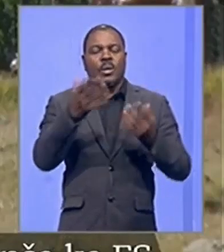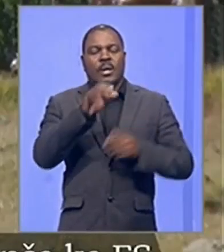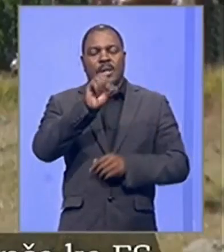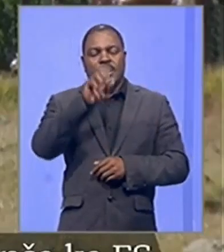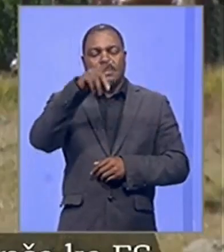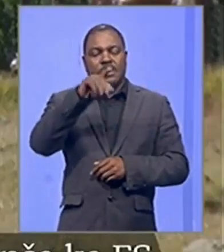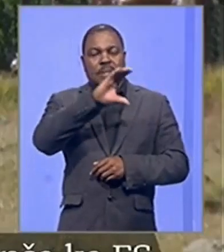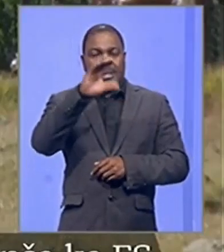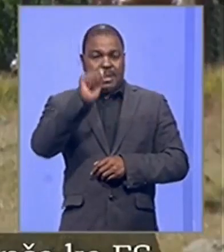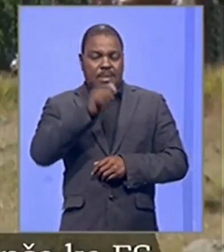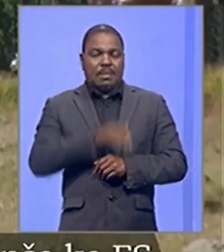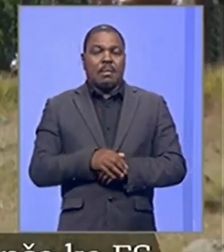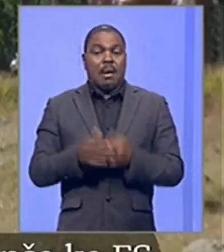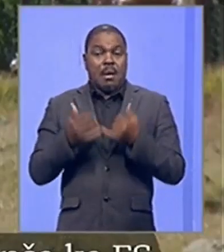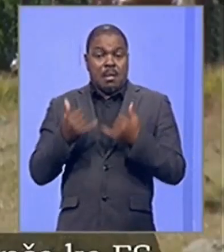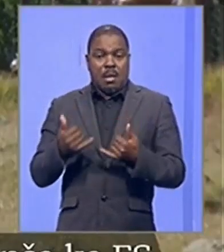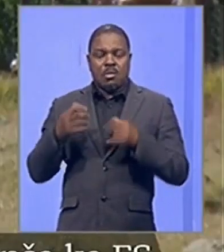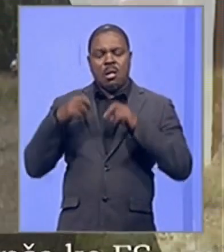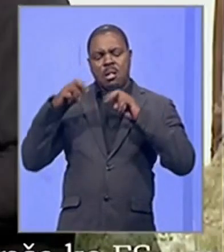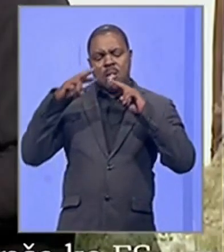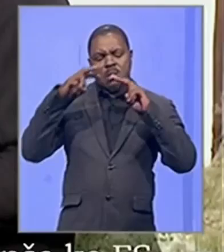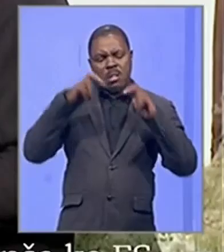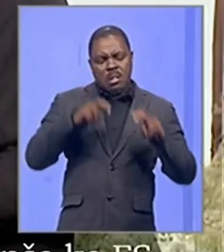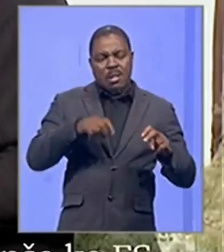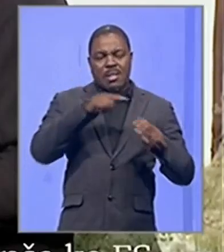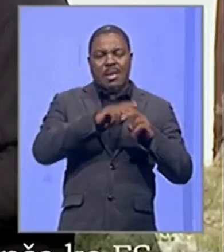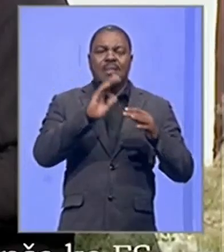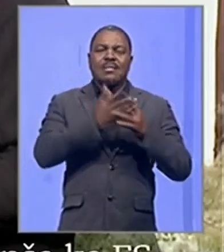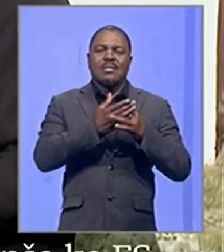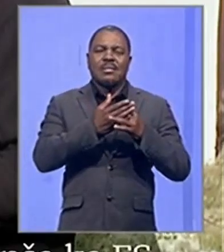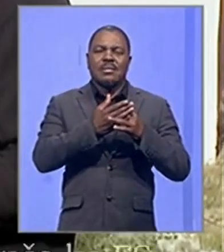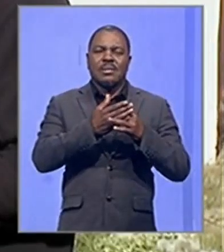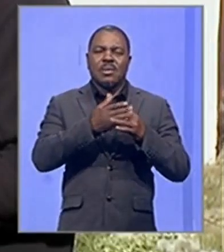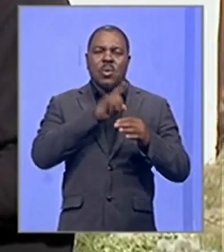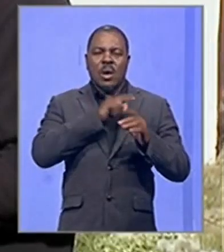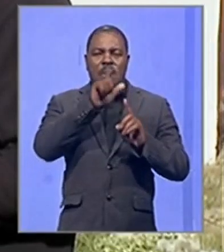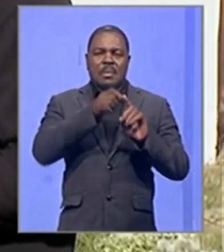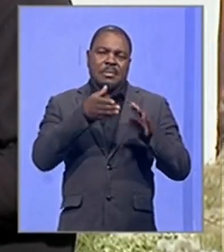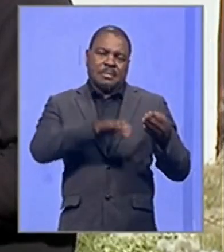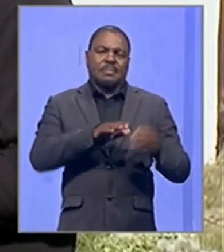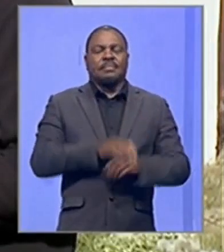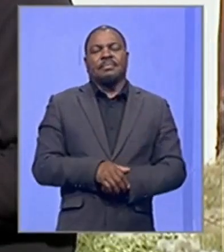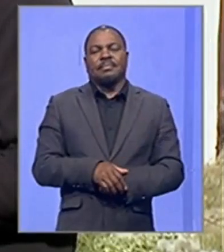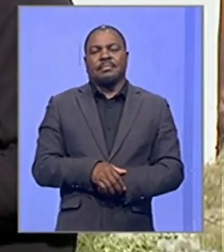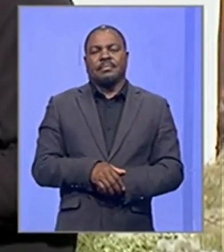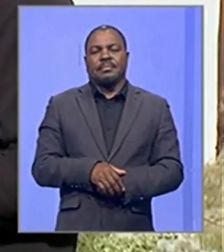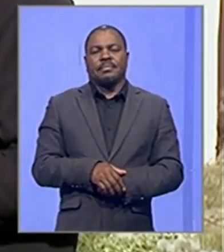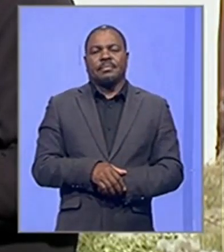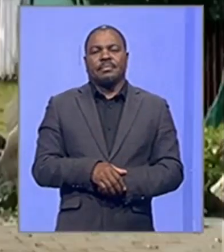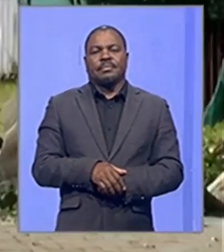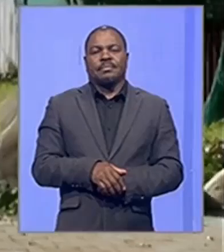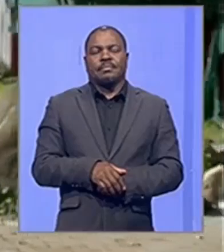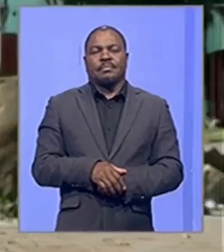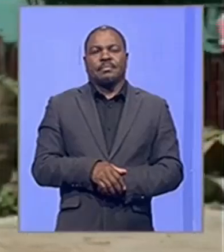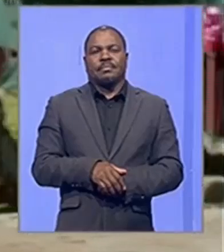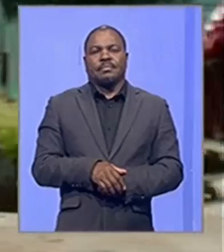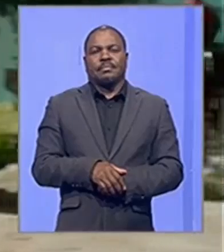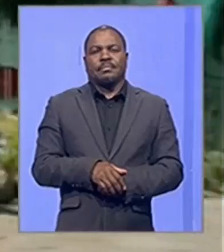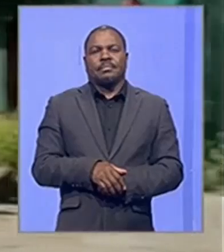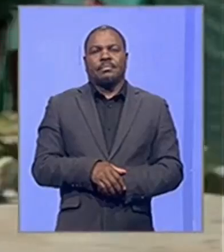SPCA. Gabjale go nyakišwa molato wa polao yo e sego ya maikemišetšo. Ishmael Mudiba, ditaba